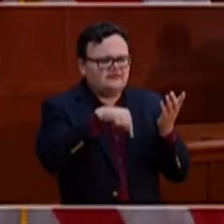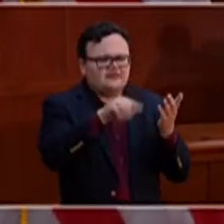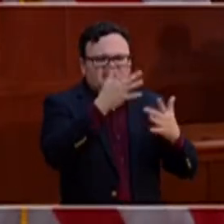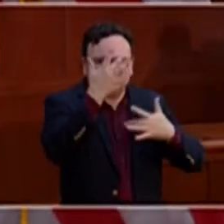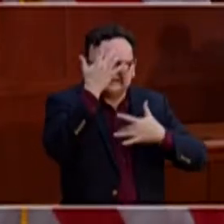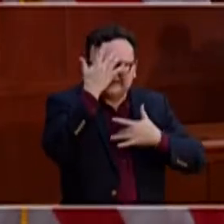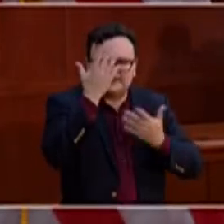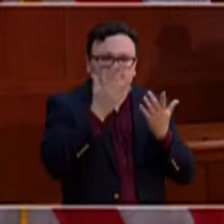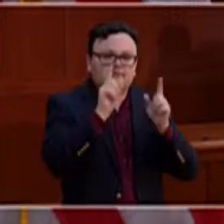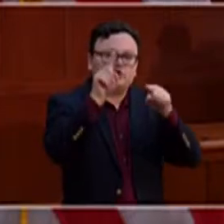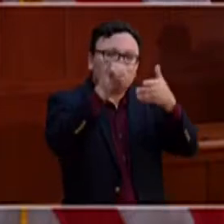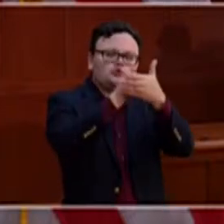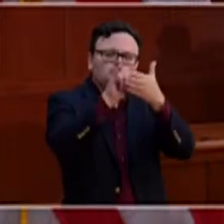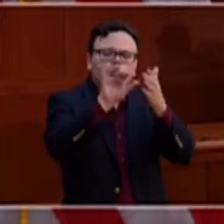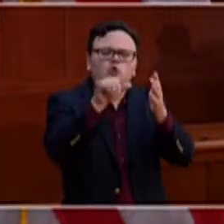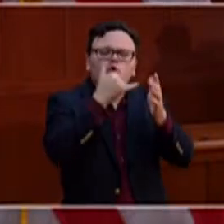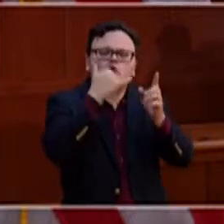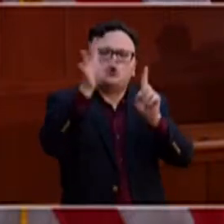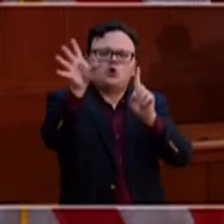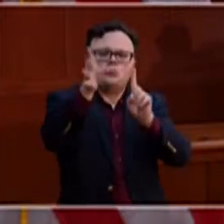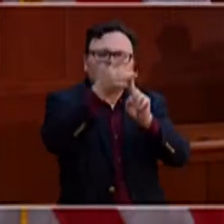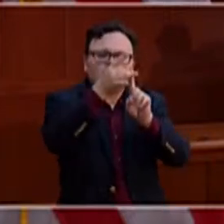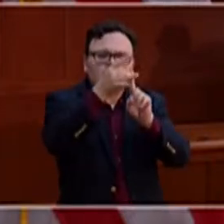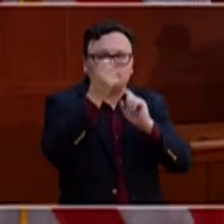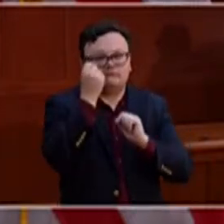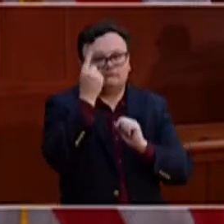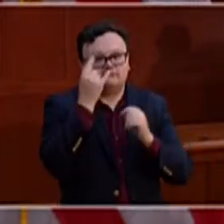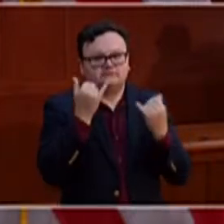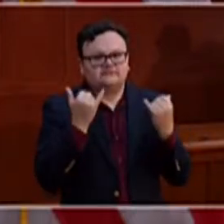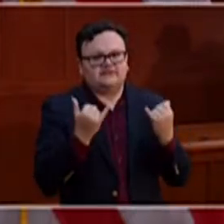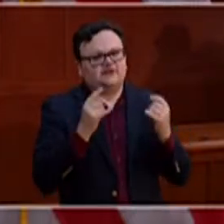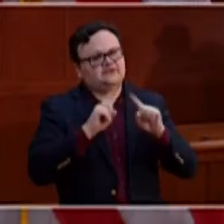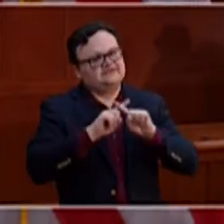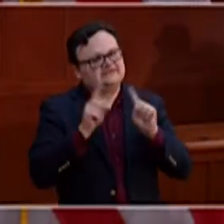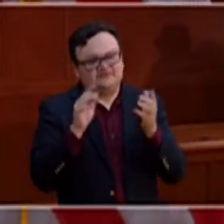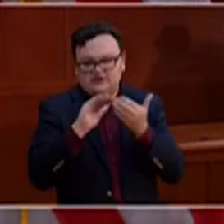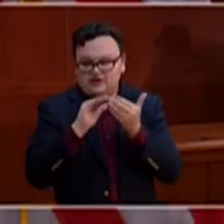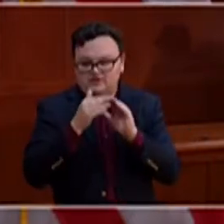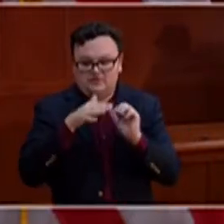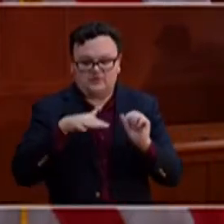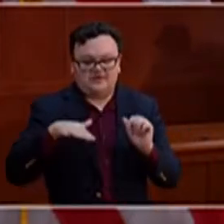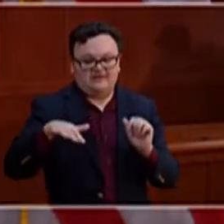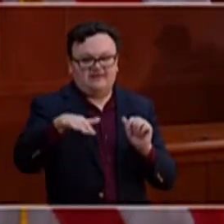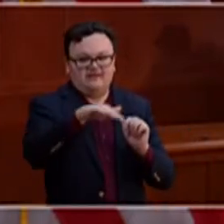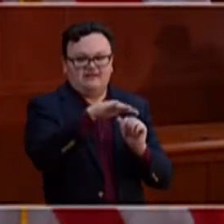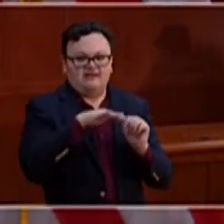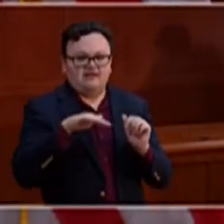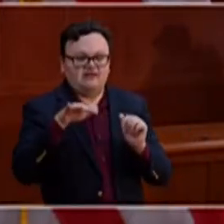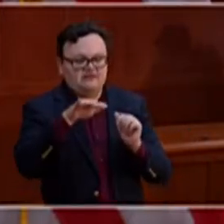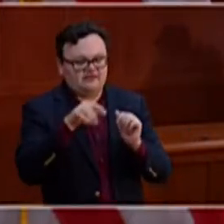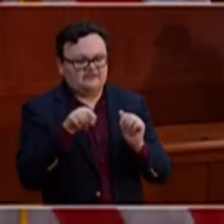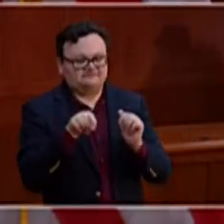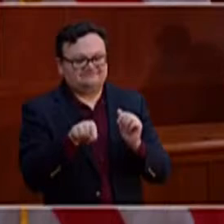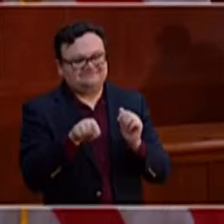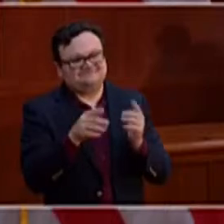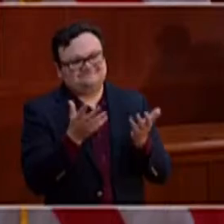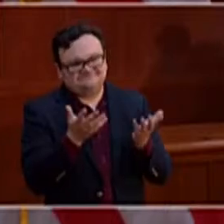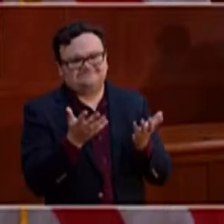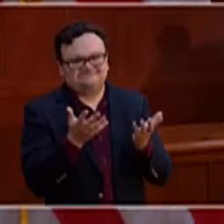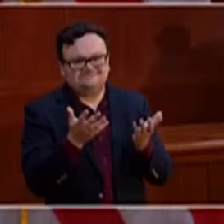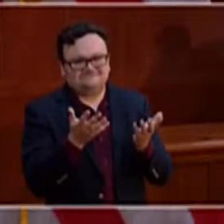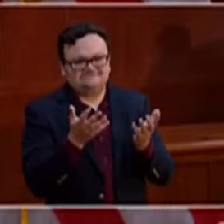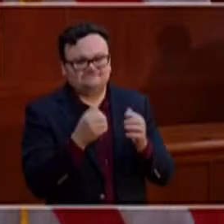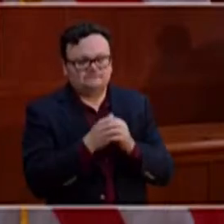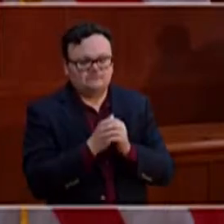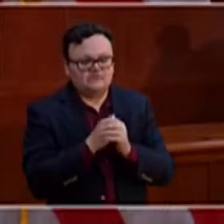of the community. So if you're in an area now, fortunately places in Central Florida, they're trending in single-digit positivity,